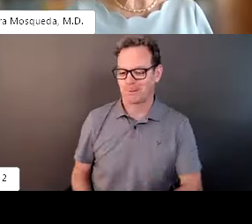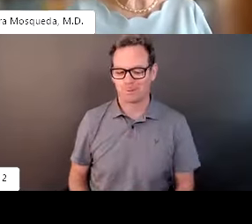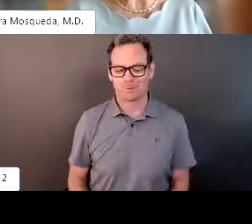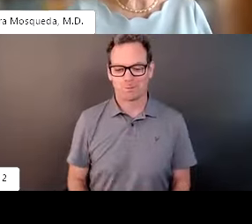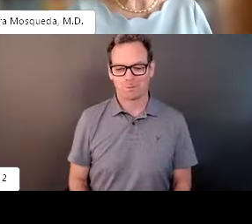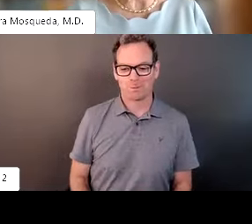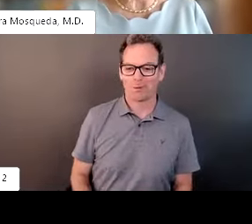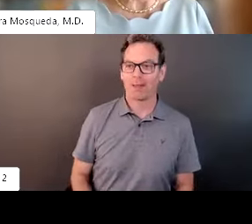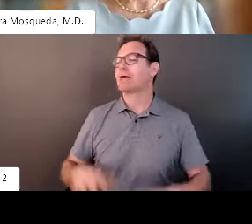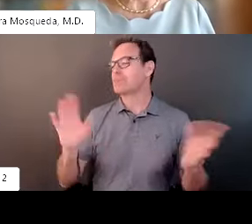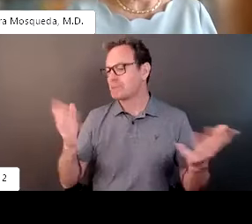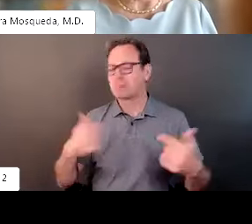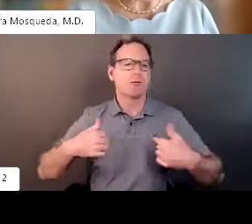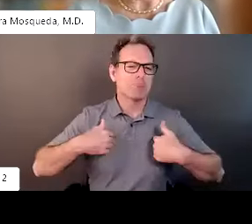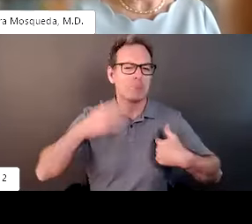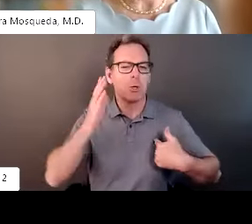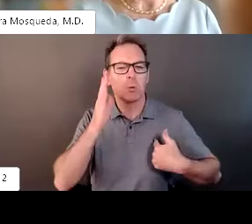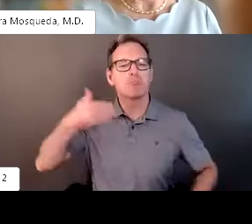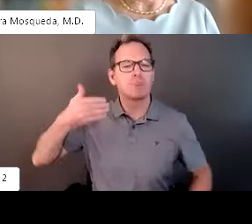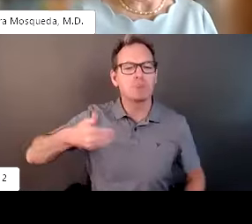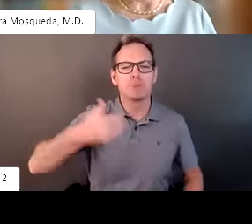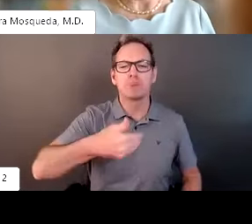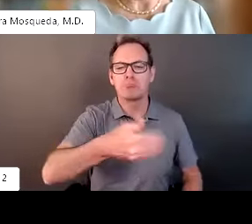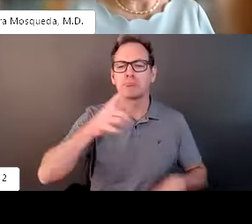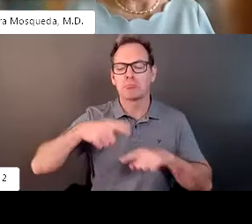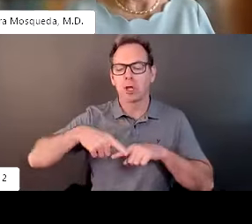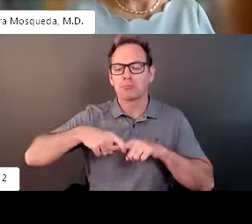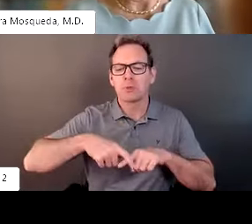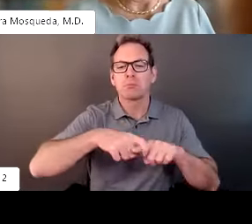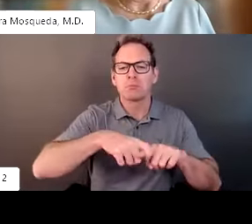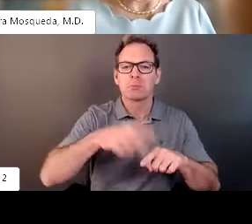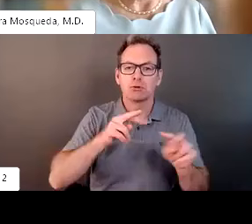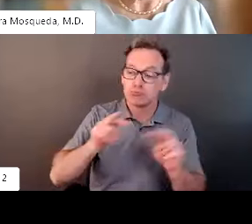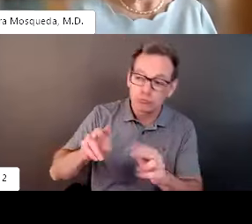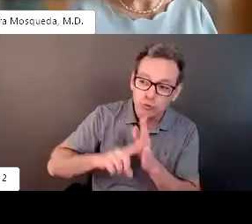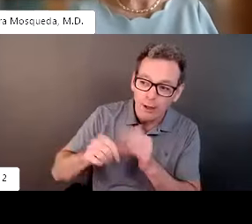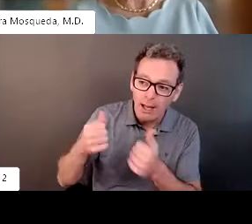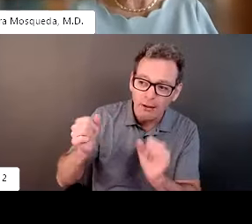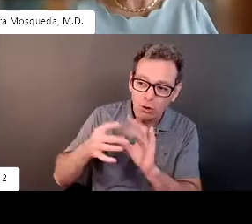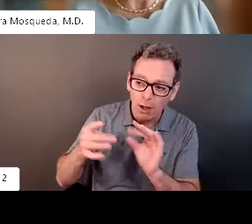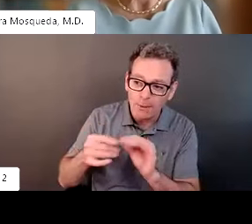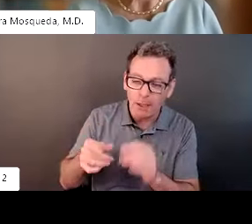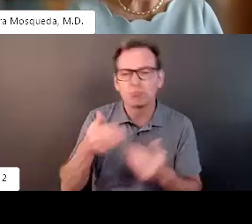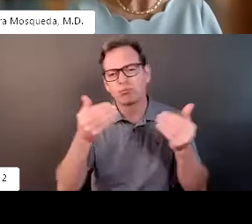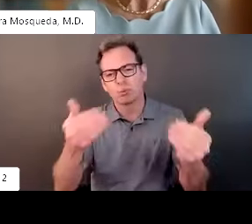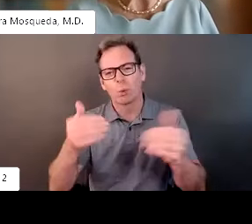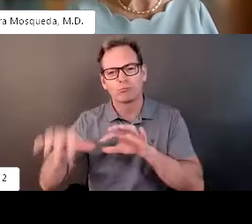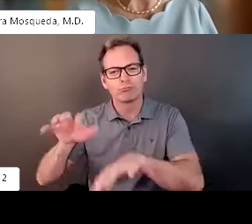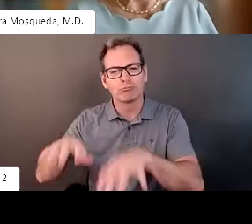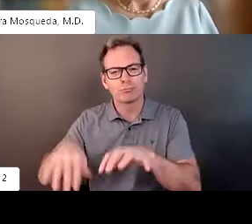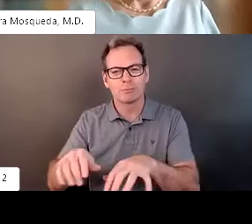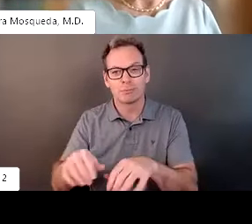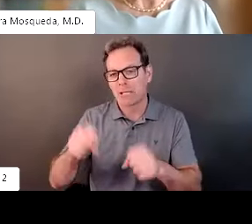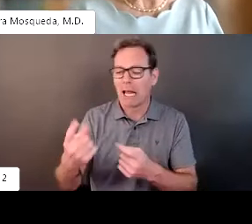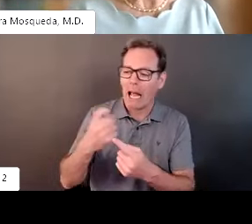just going to pause every now and again like this in case you have something to say or ask or scold me about. All